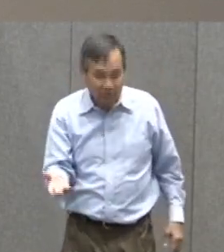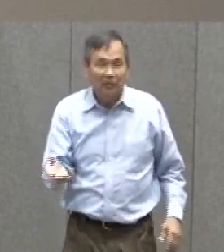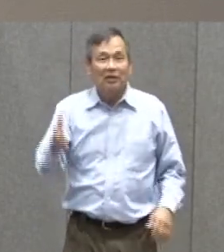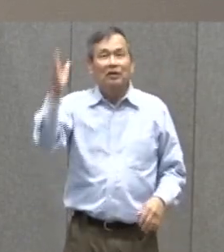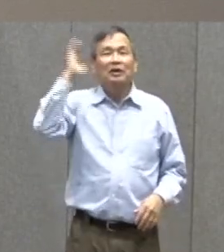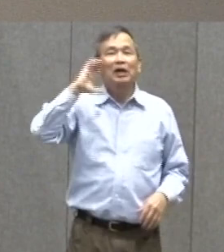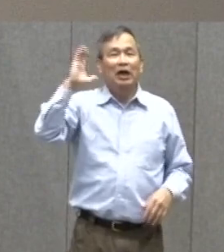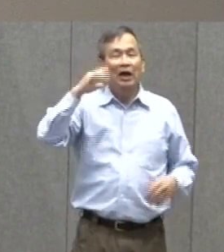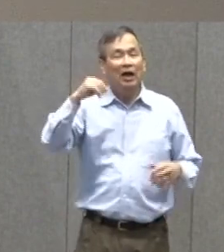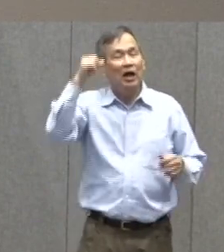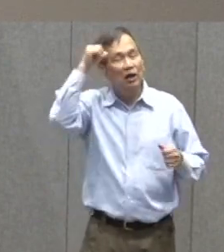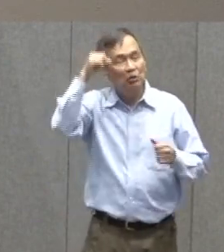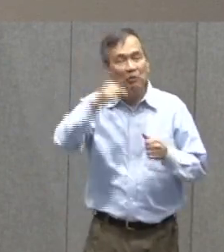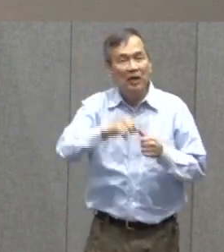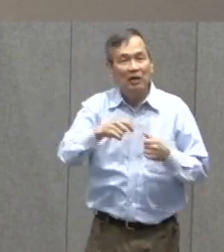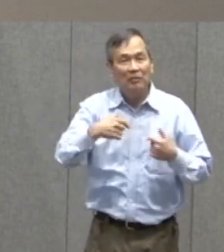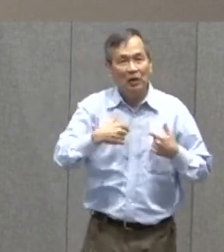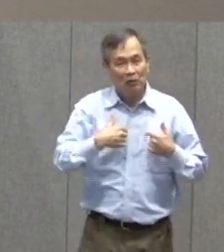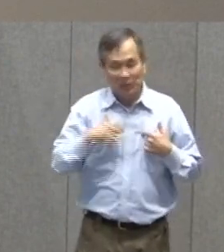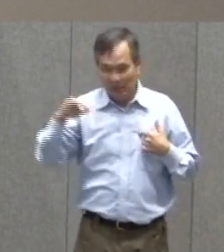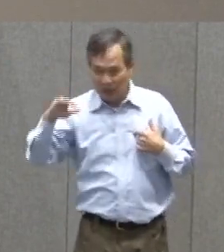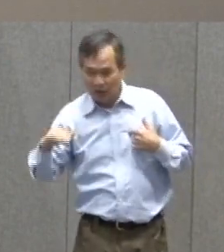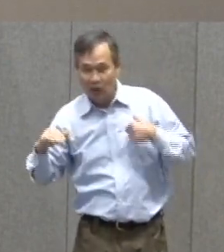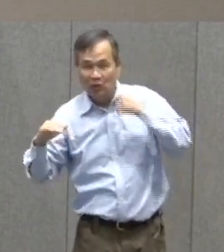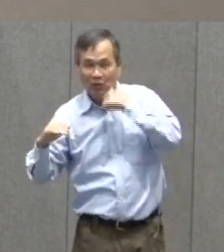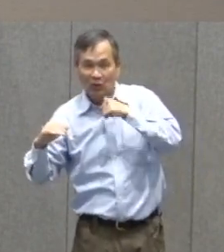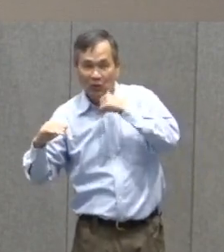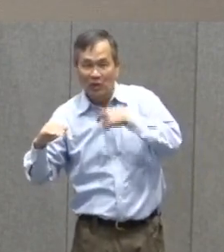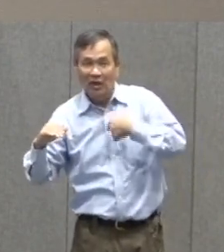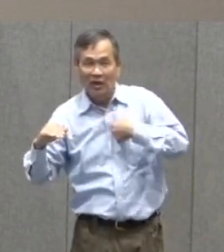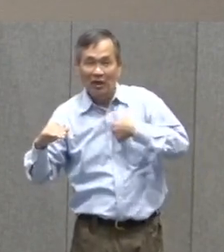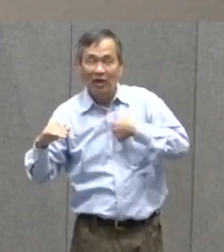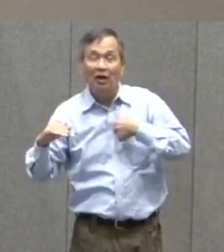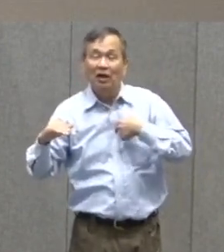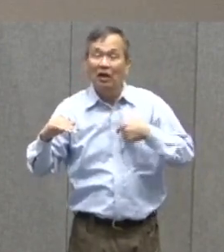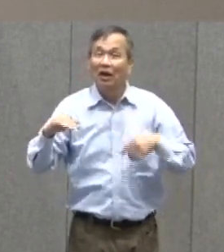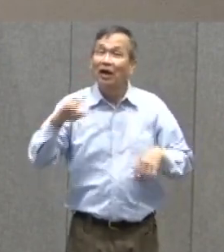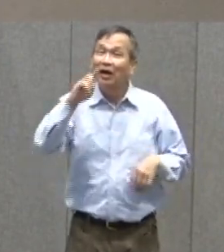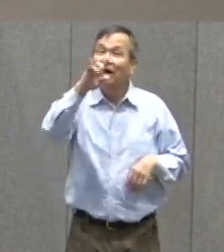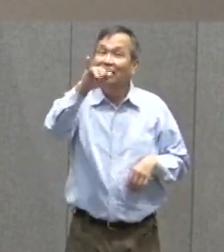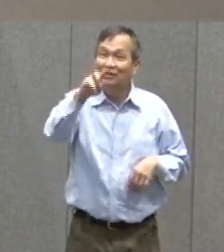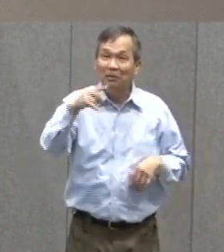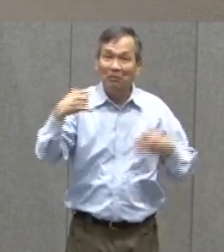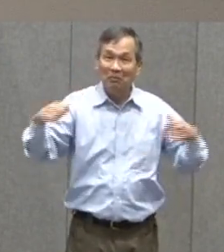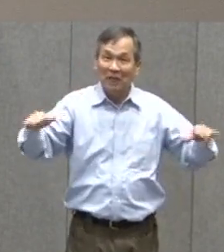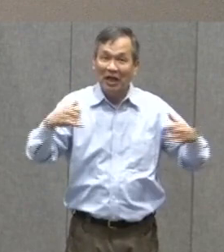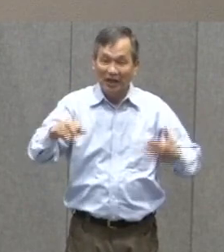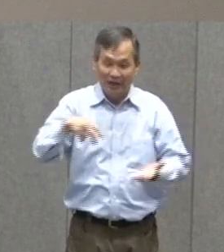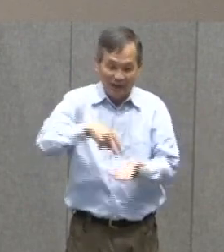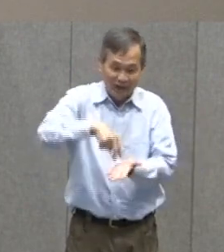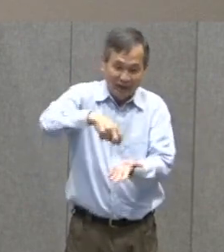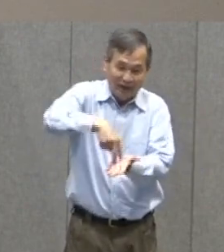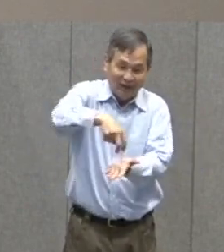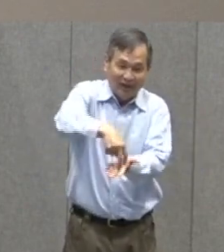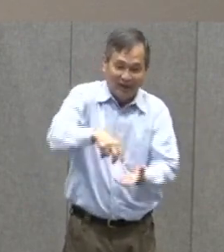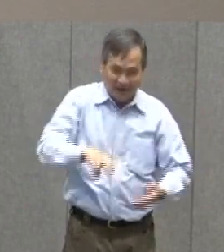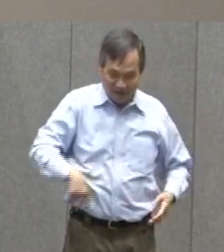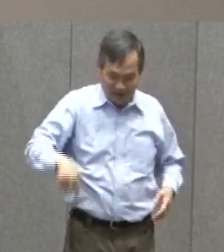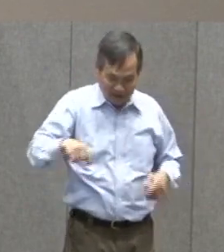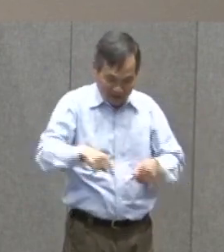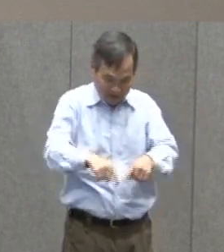I was a child, my childhood years, I did a lot of hopscotch. I observed